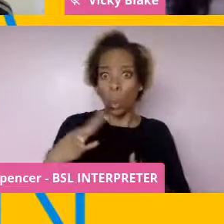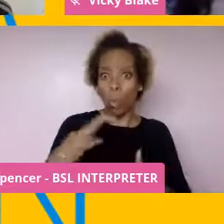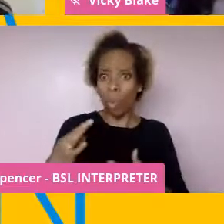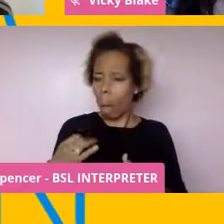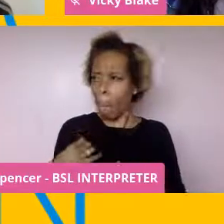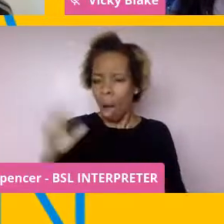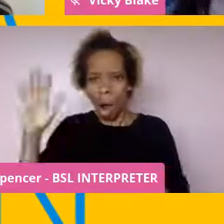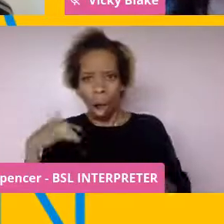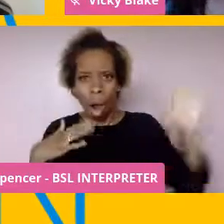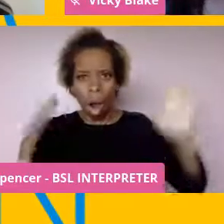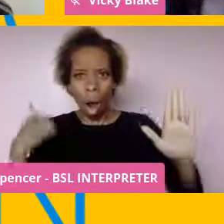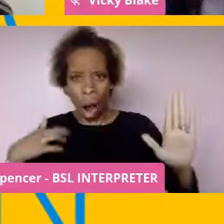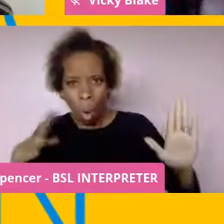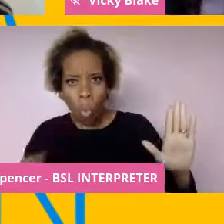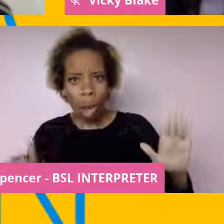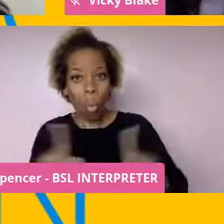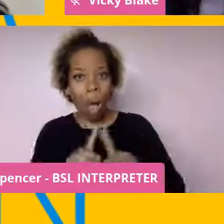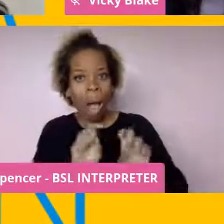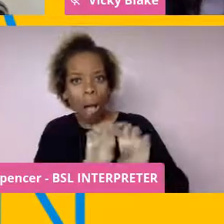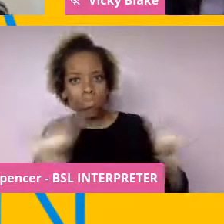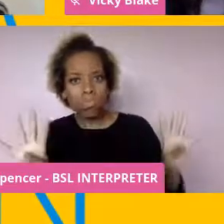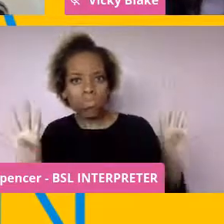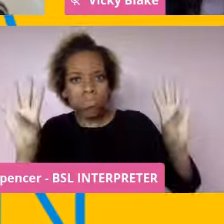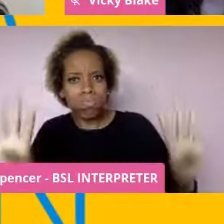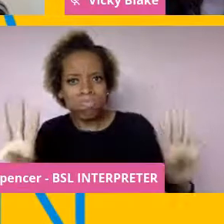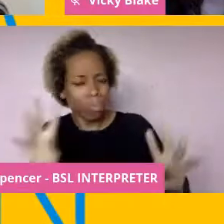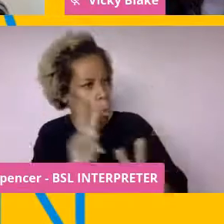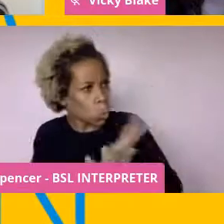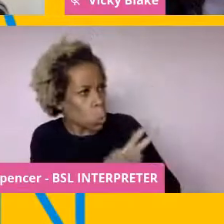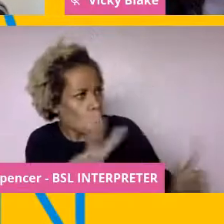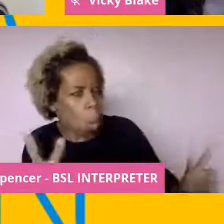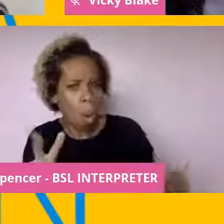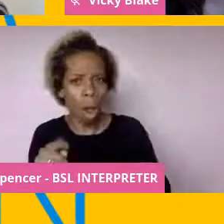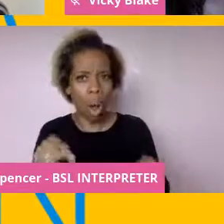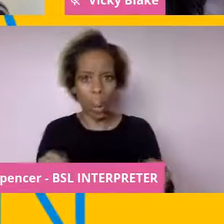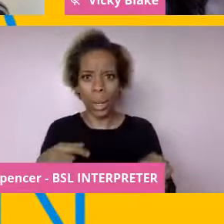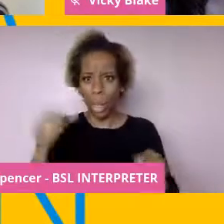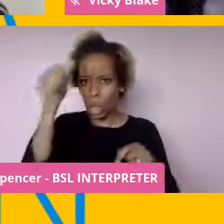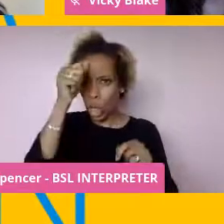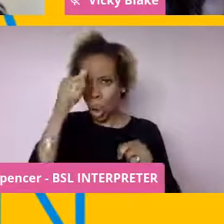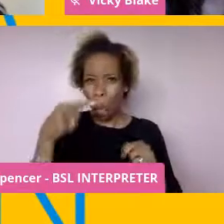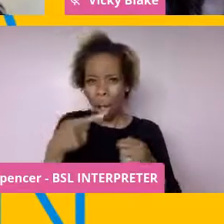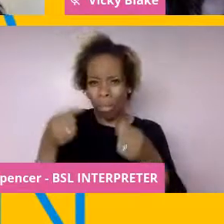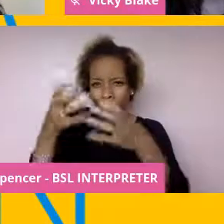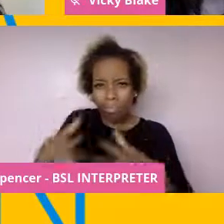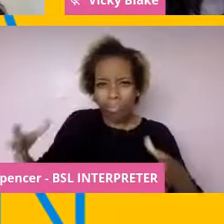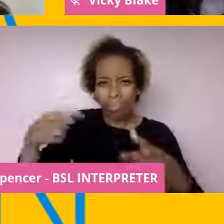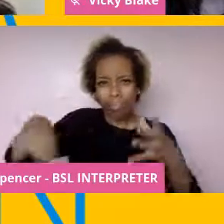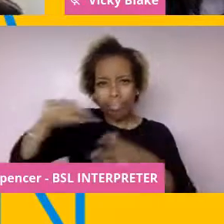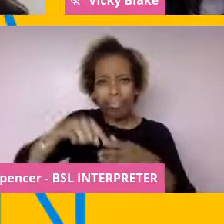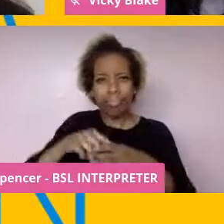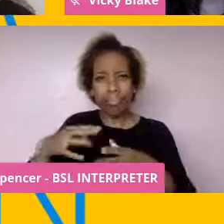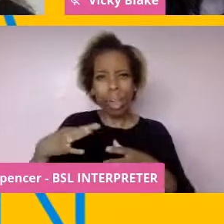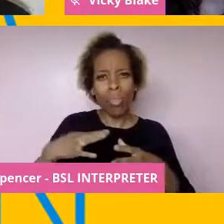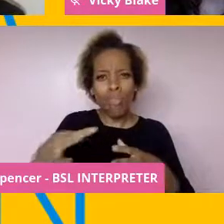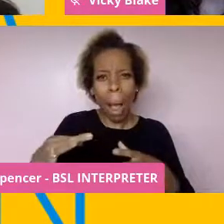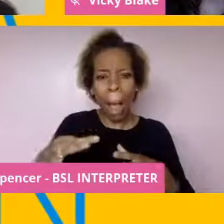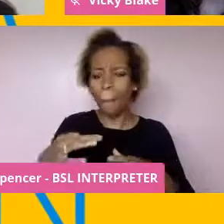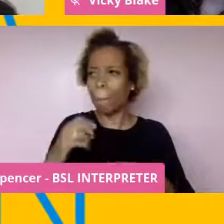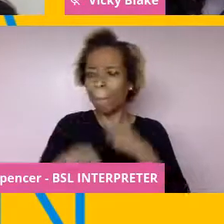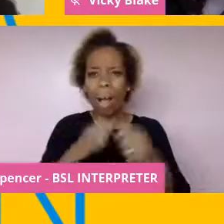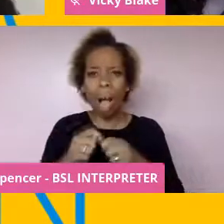we now have a growing kind of equality rep sector. We now have an increasing number of hourly paid reps who are able to, you see, getting remission